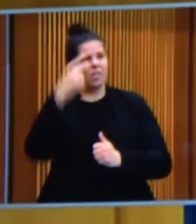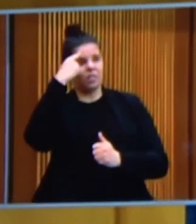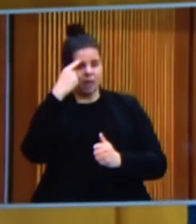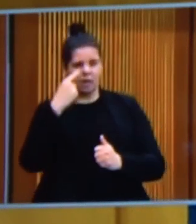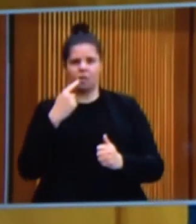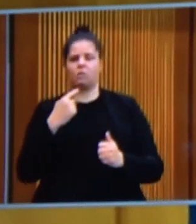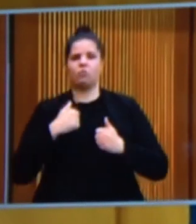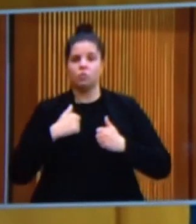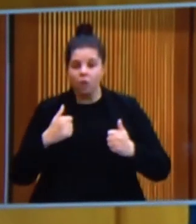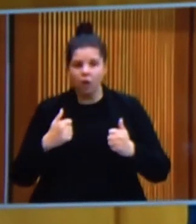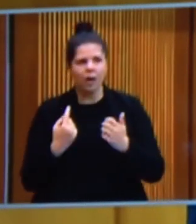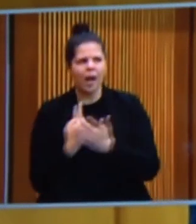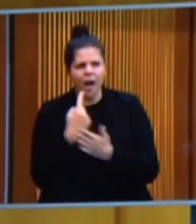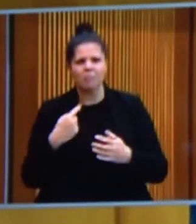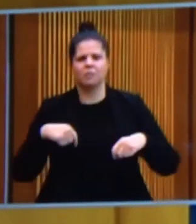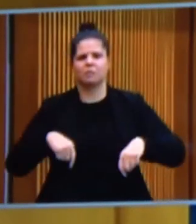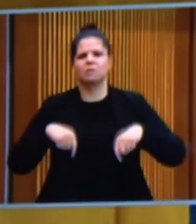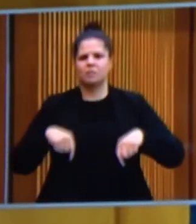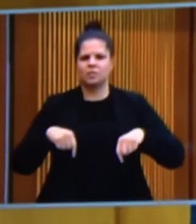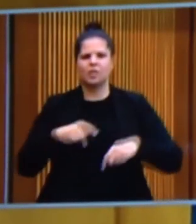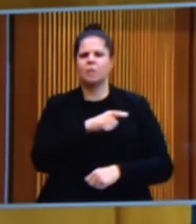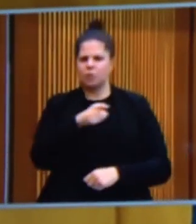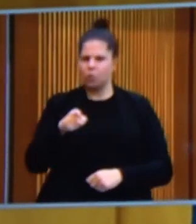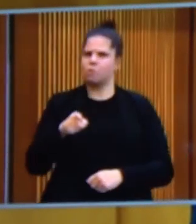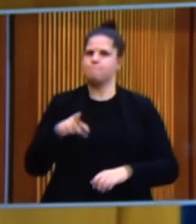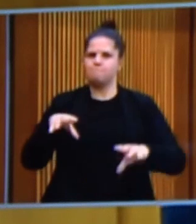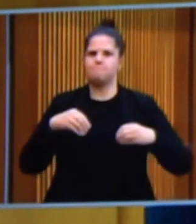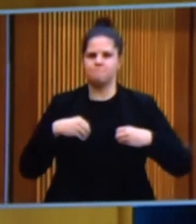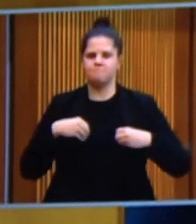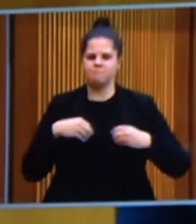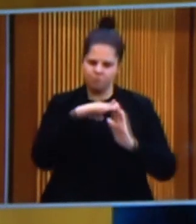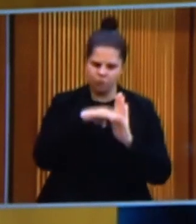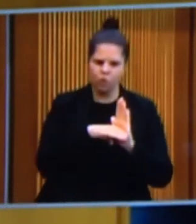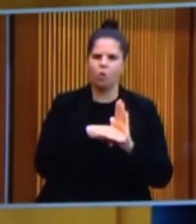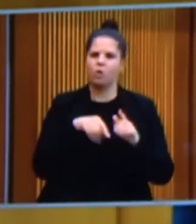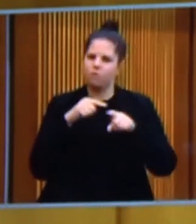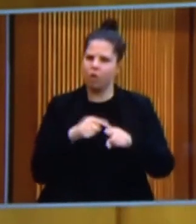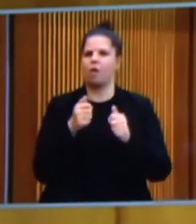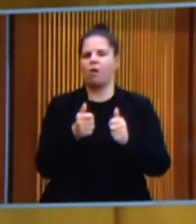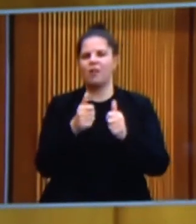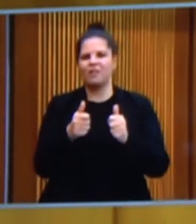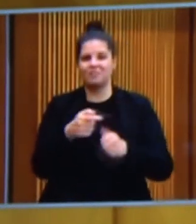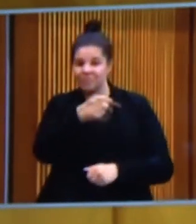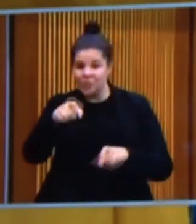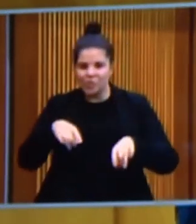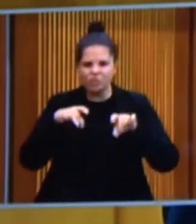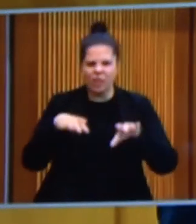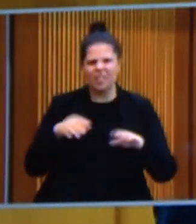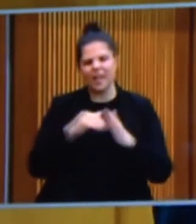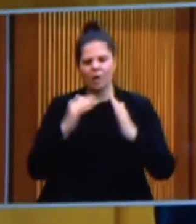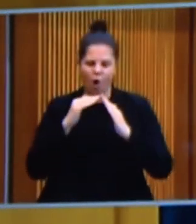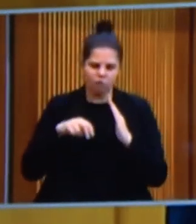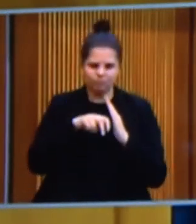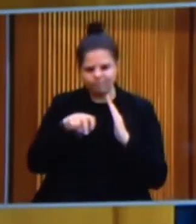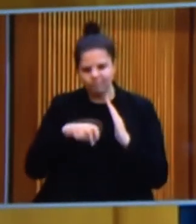be involved in, you have risen to the occasion. To those Australians who are at home, to those Australians who are